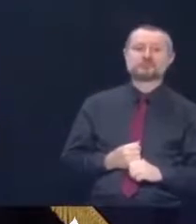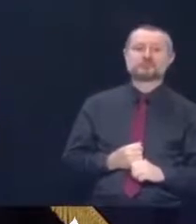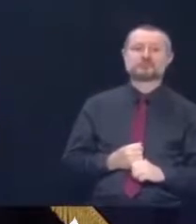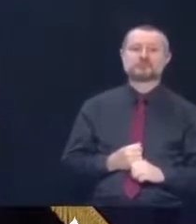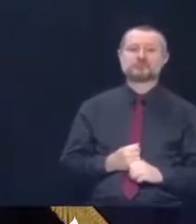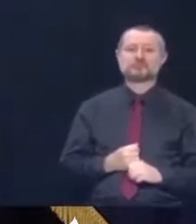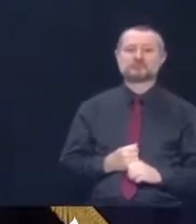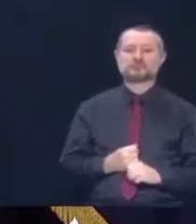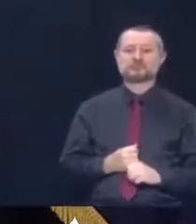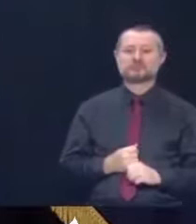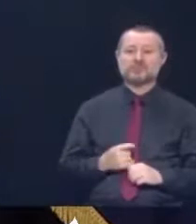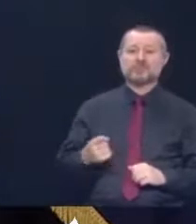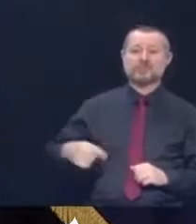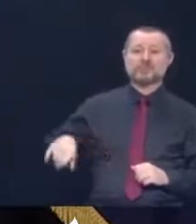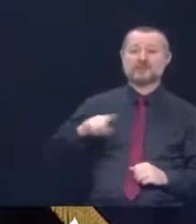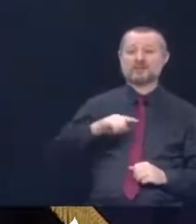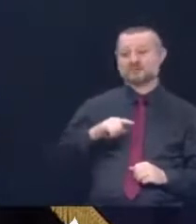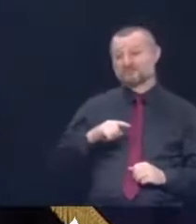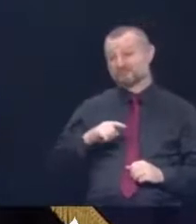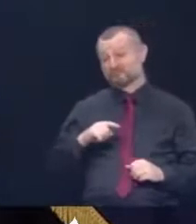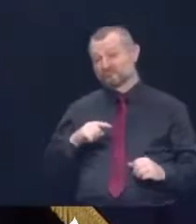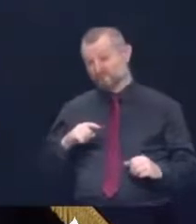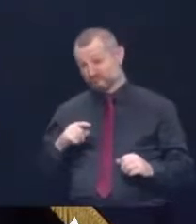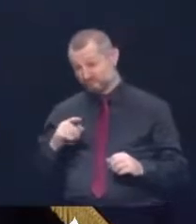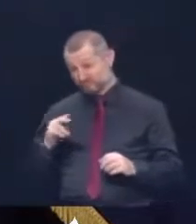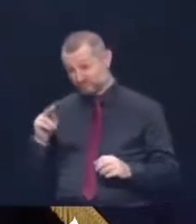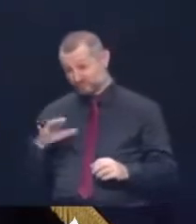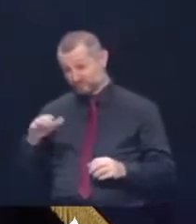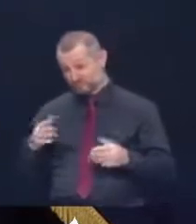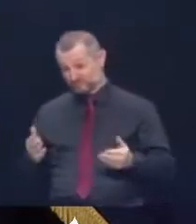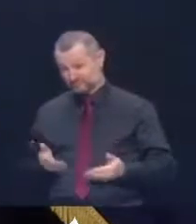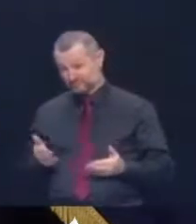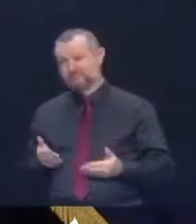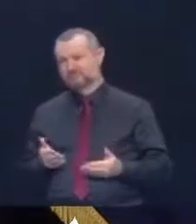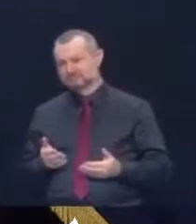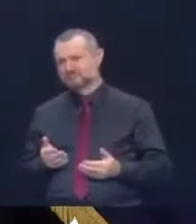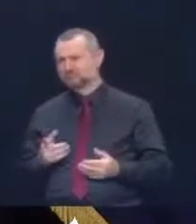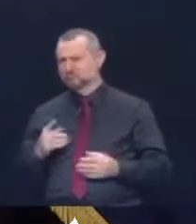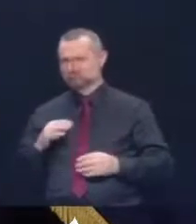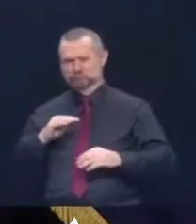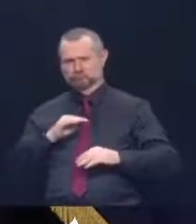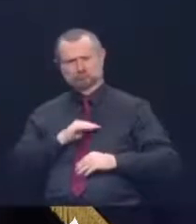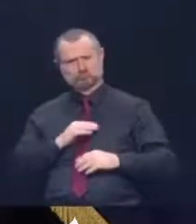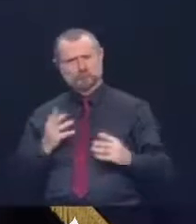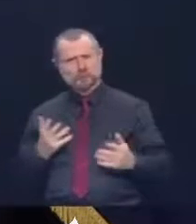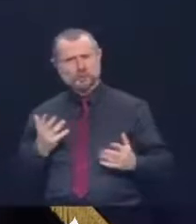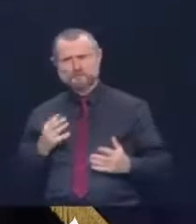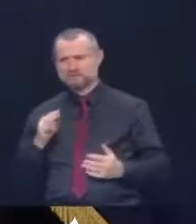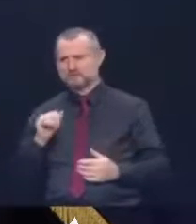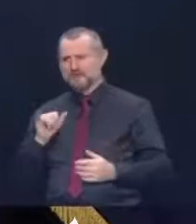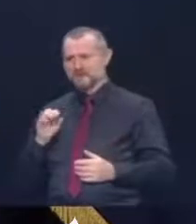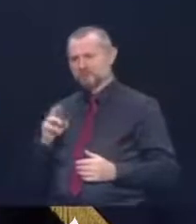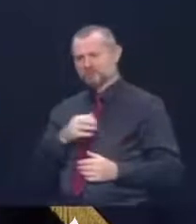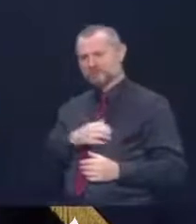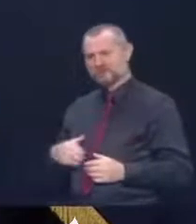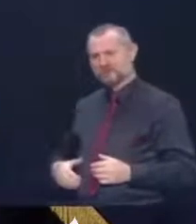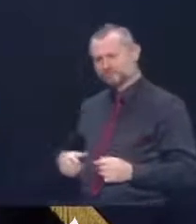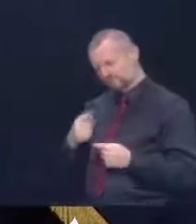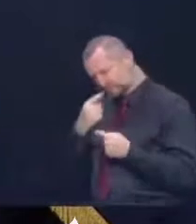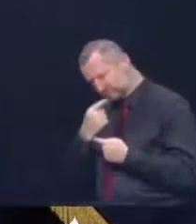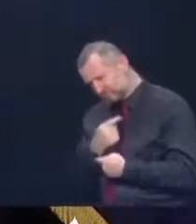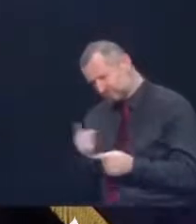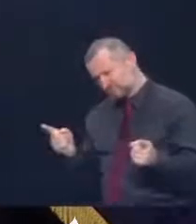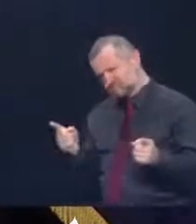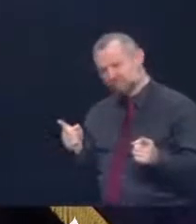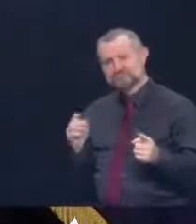They fulfilled in New York City what the mayor said they had to